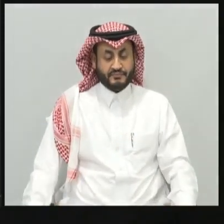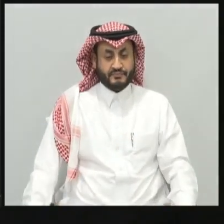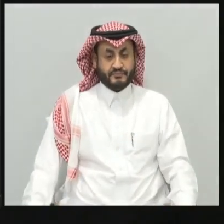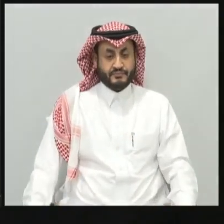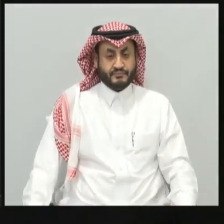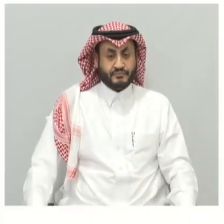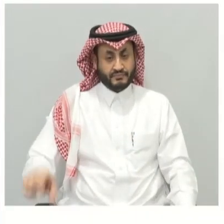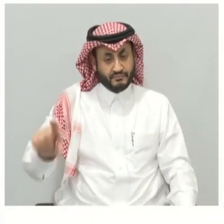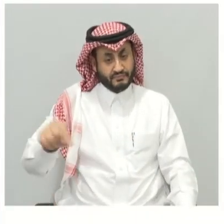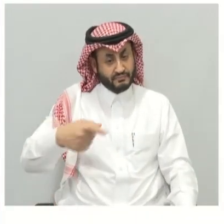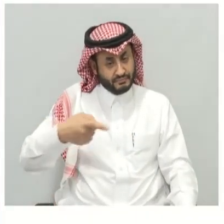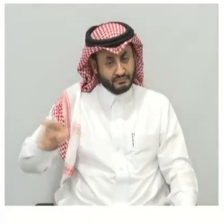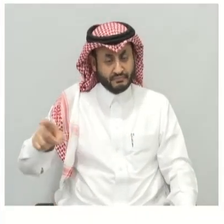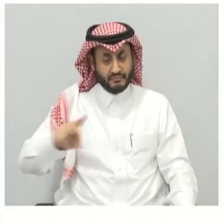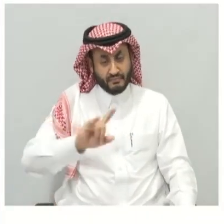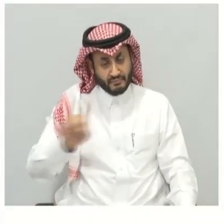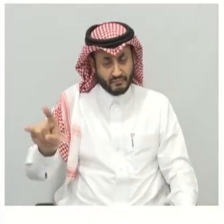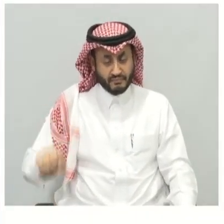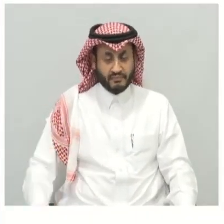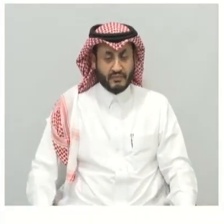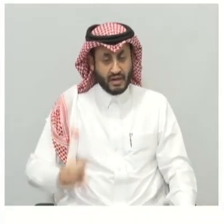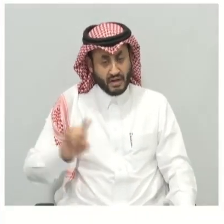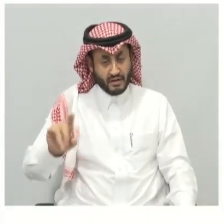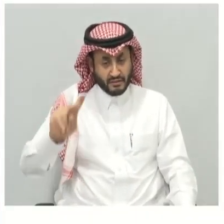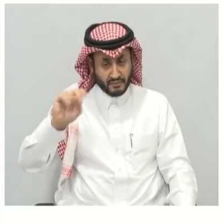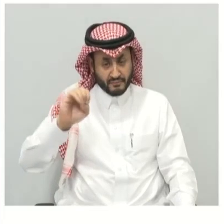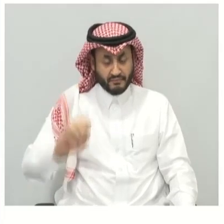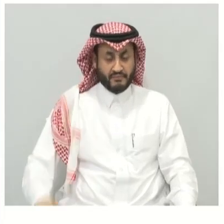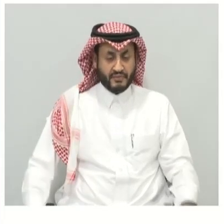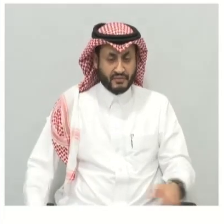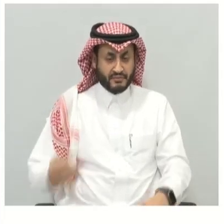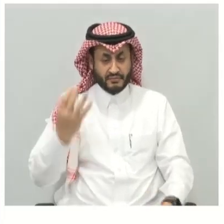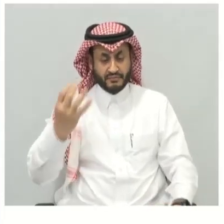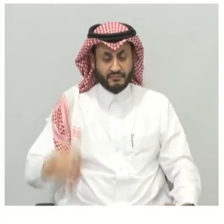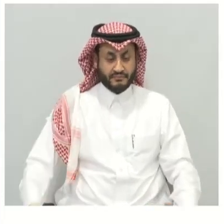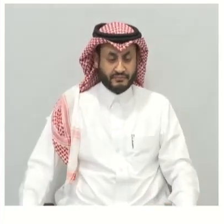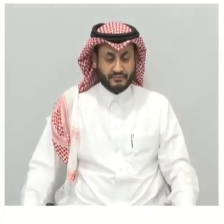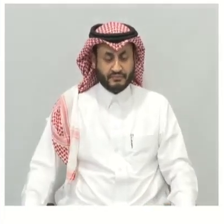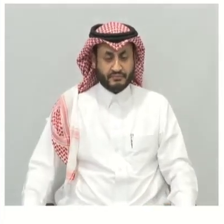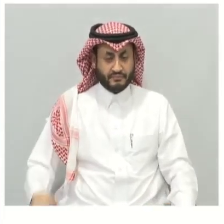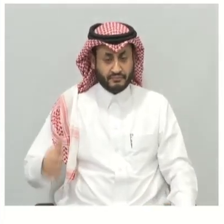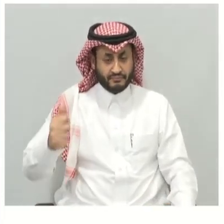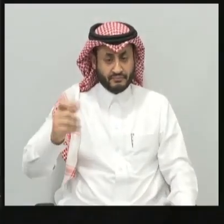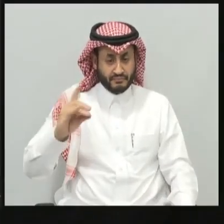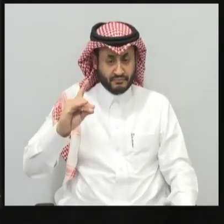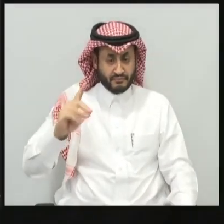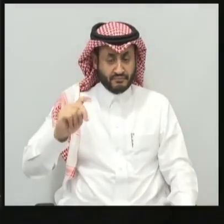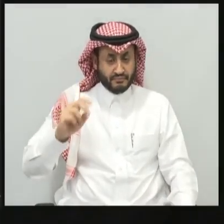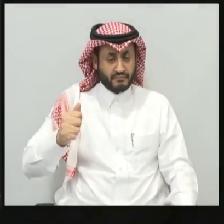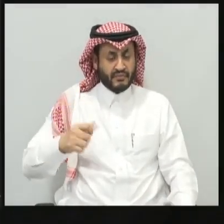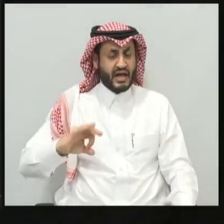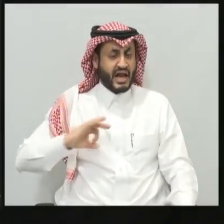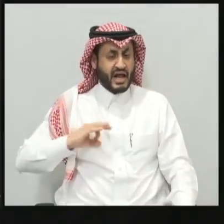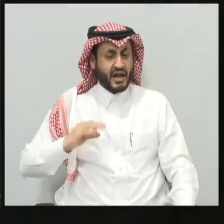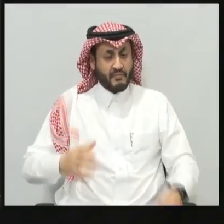Very good, the answer is no. And the fourth one, Adnan is interested in technology. Did Adnan say that